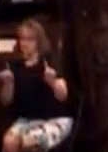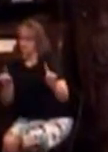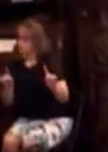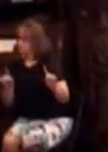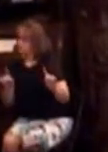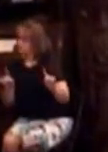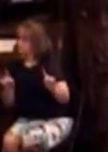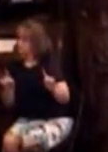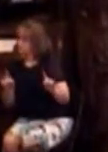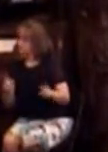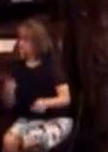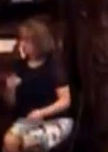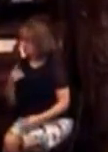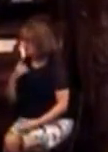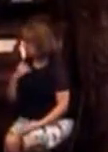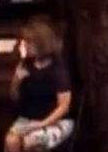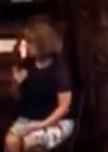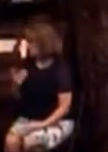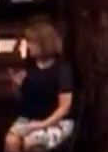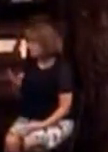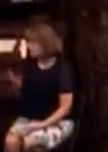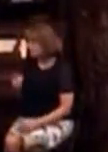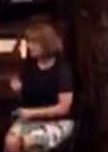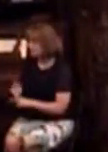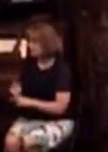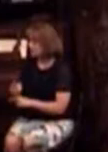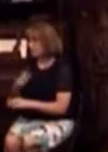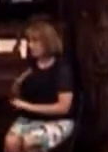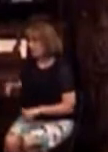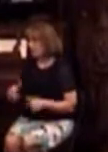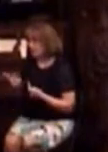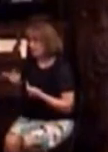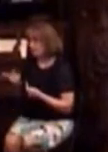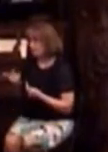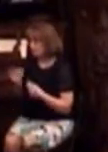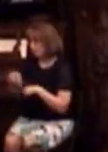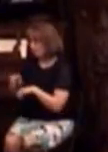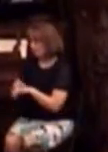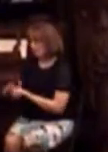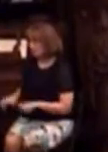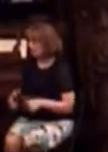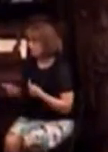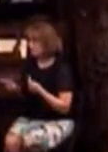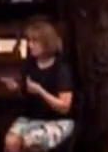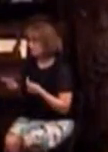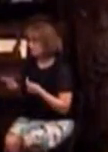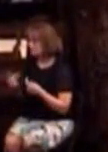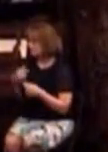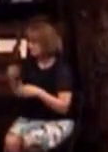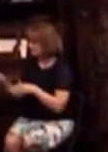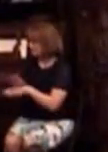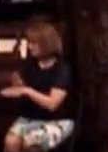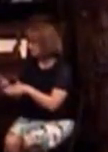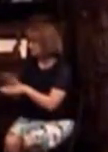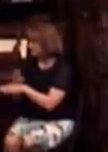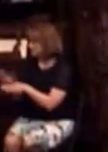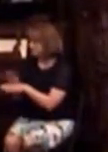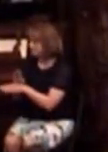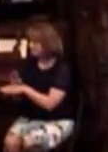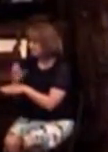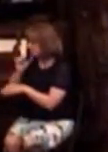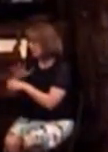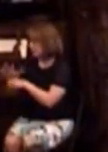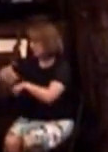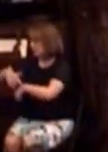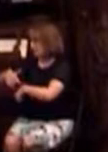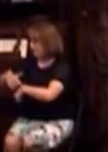He said, you're right. That's the way my life is. I'm too busy. We start